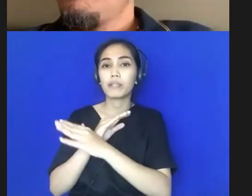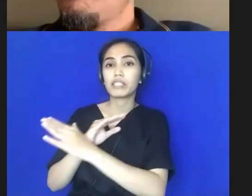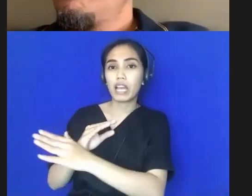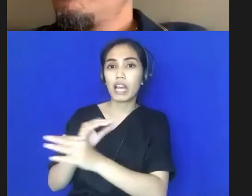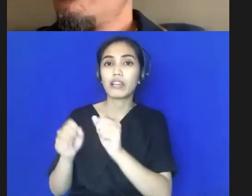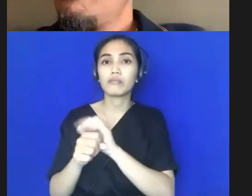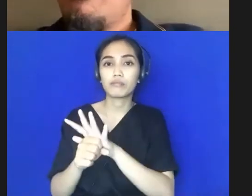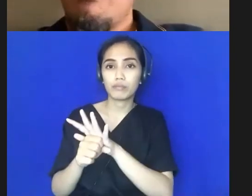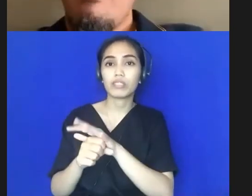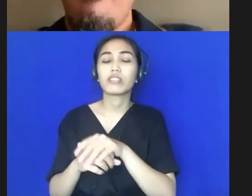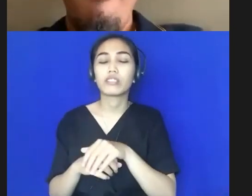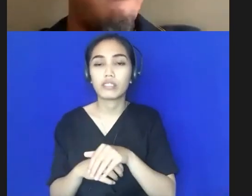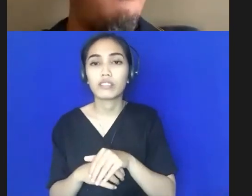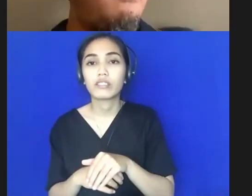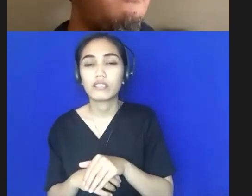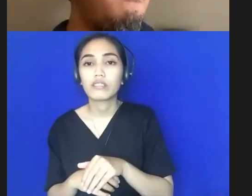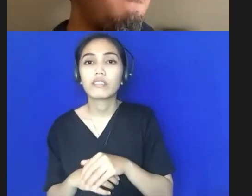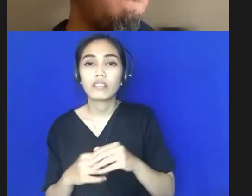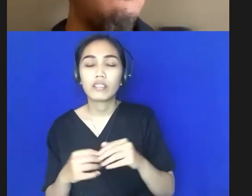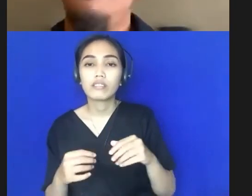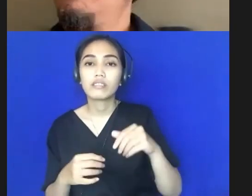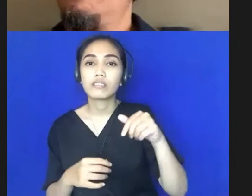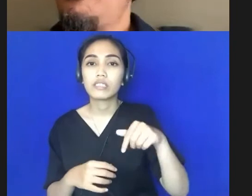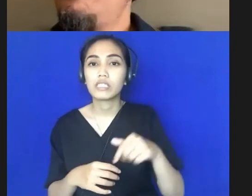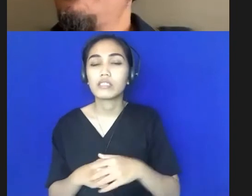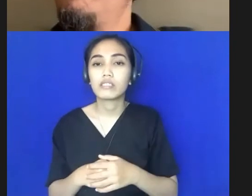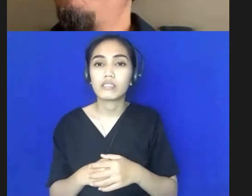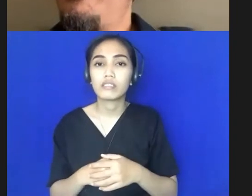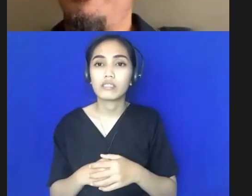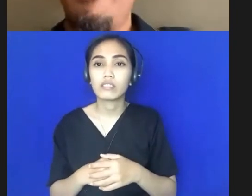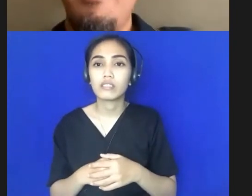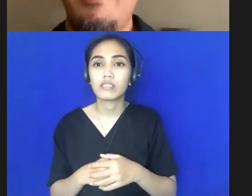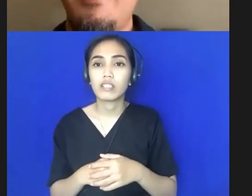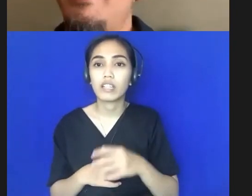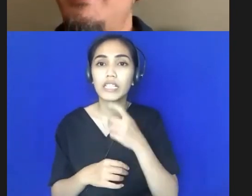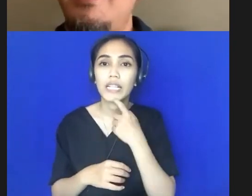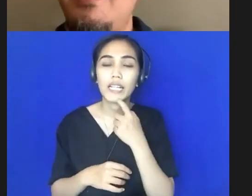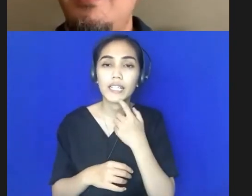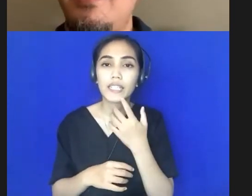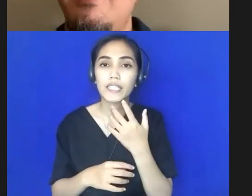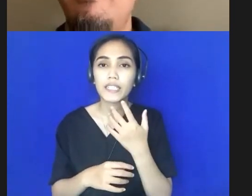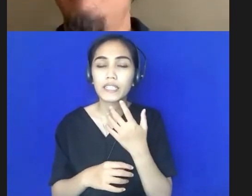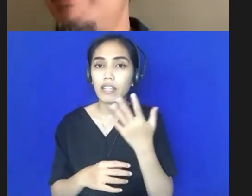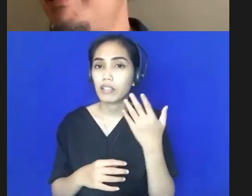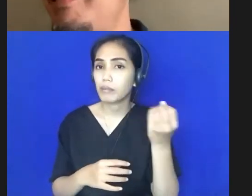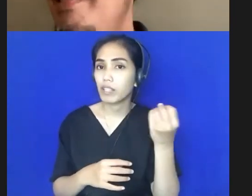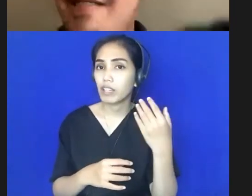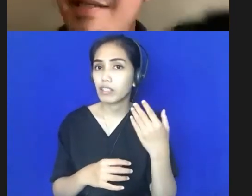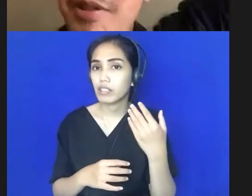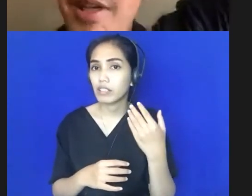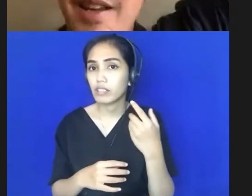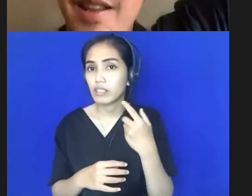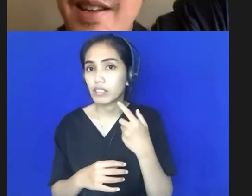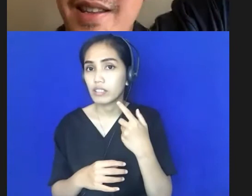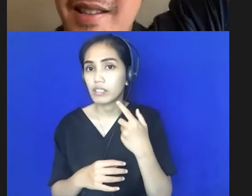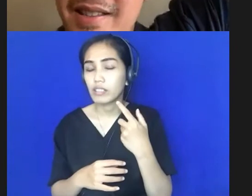to overcome the difficulties that Nova mentioned about that COVID has placed in our